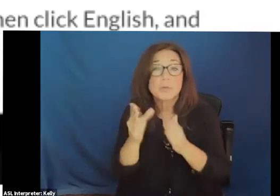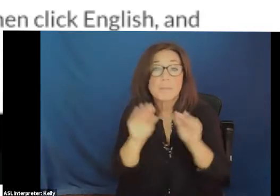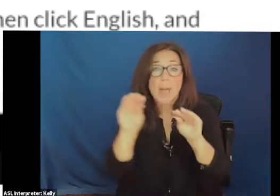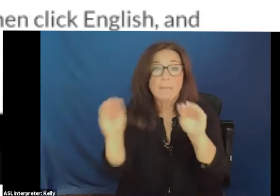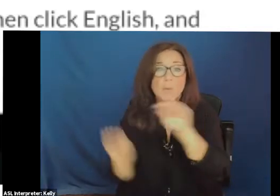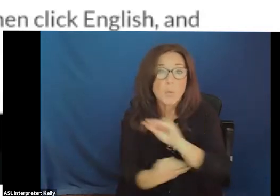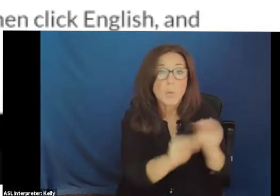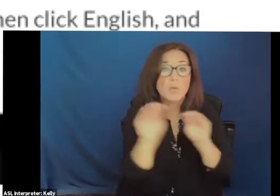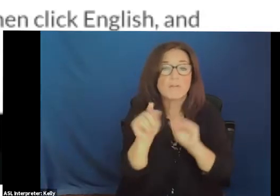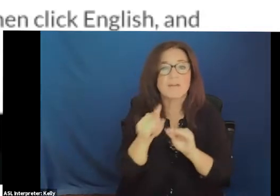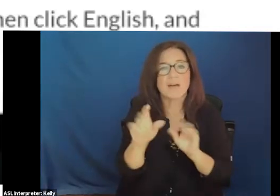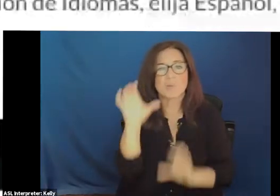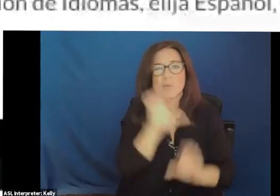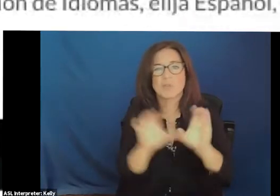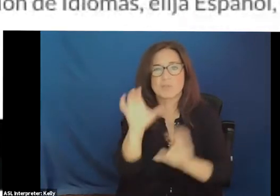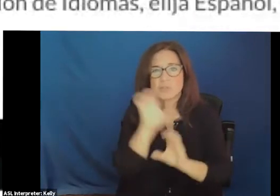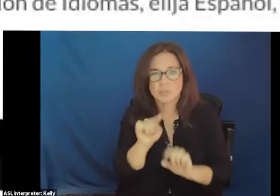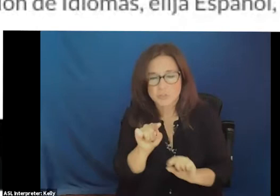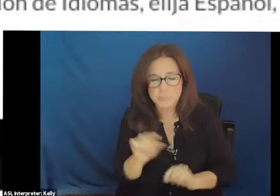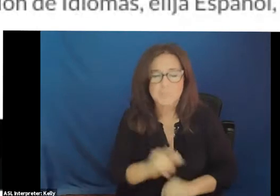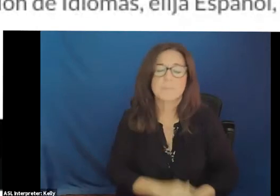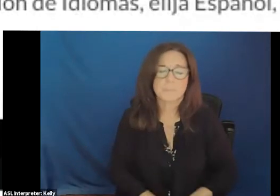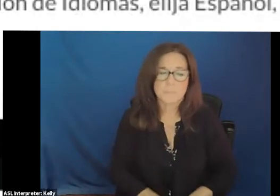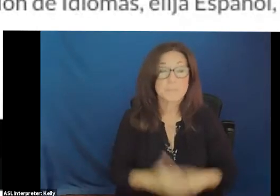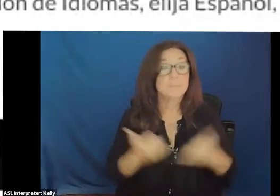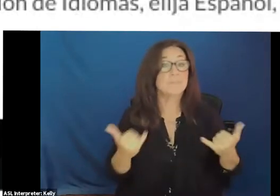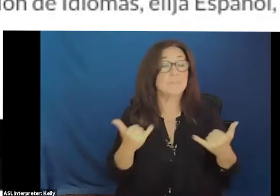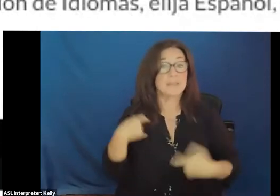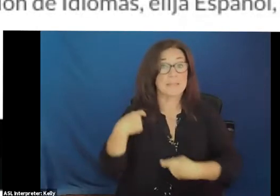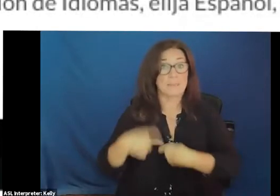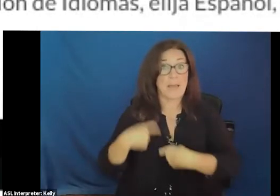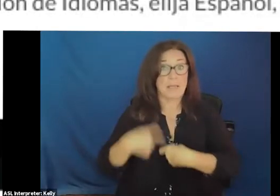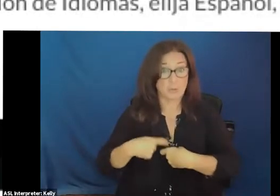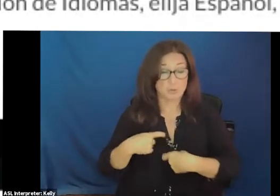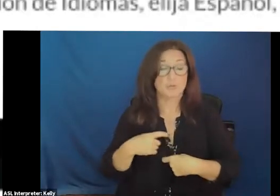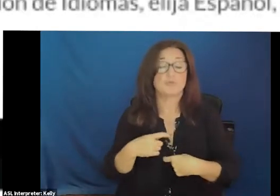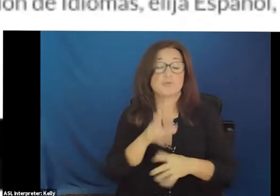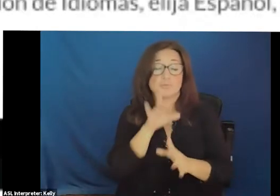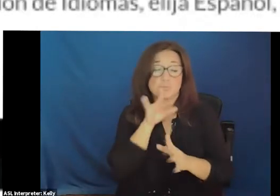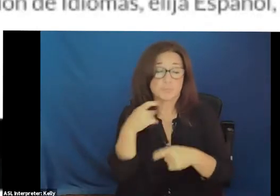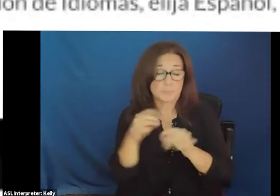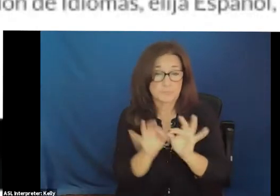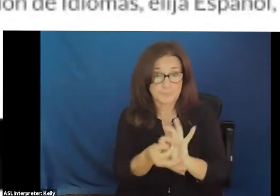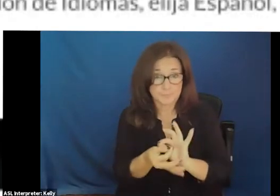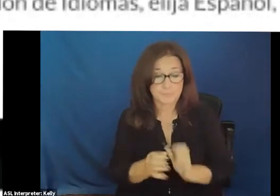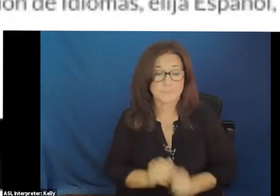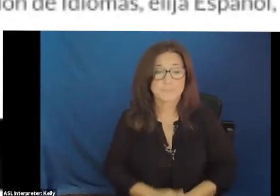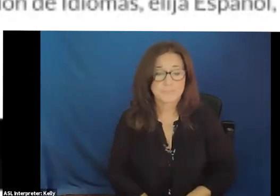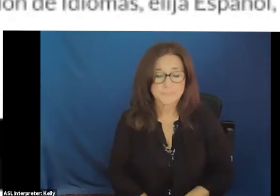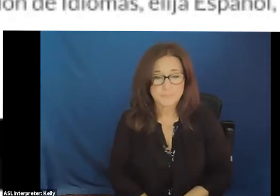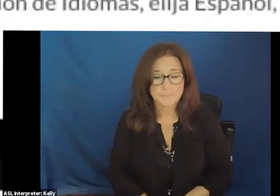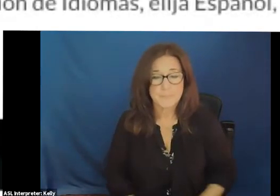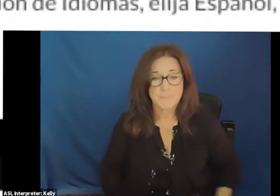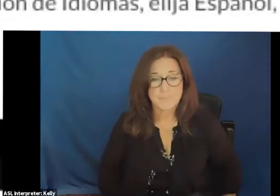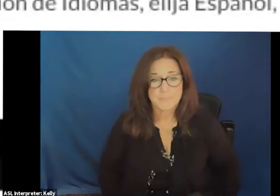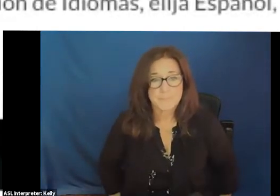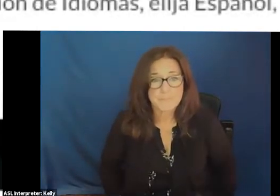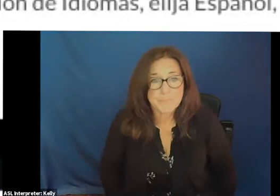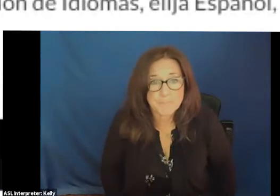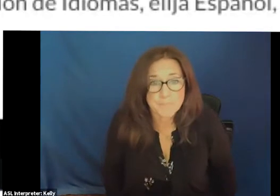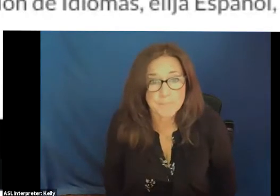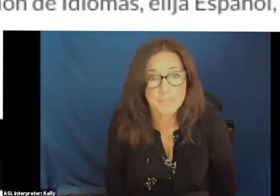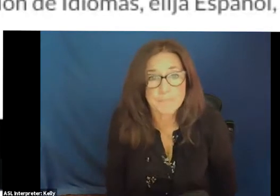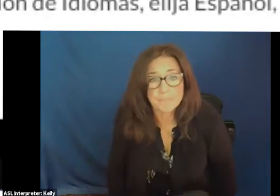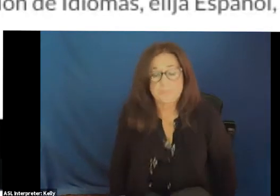reunión contará con interpretación simultánea bidireccional en inglés y en español. Si usted es bilingüe, no tiene que presionar nada. Si usted no